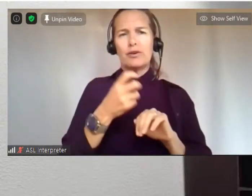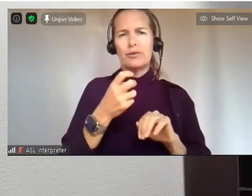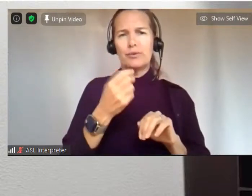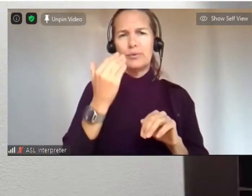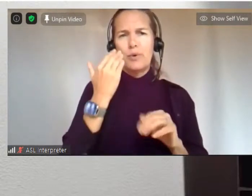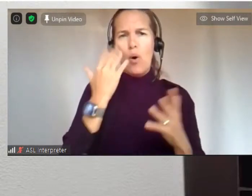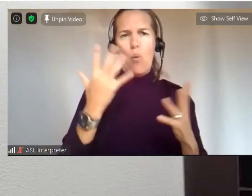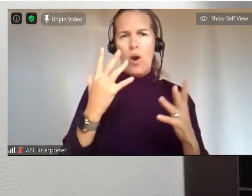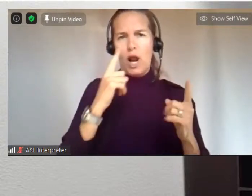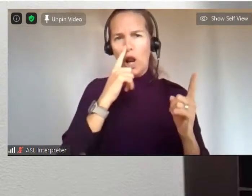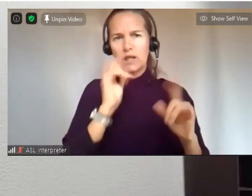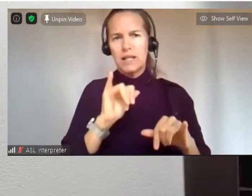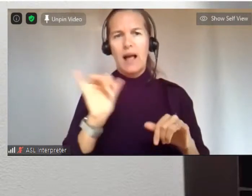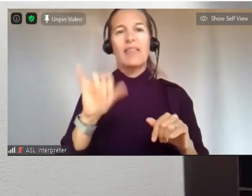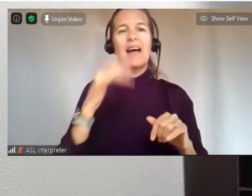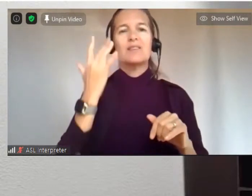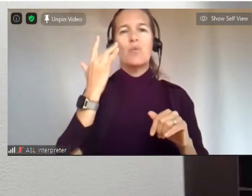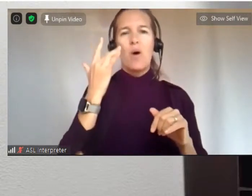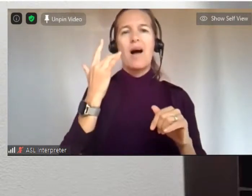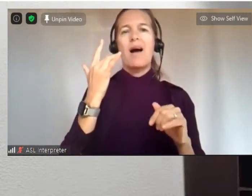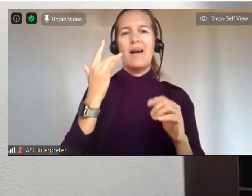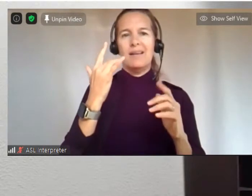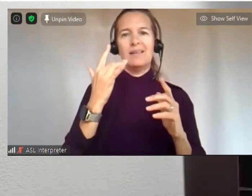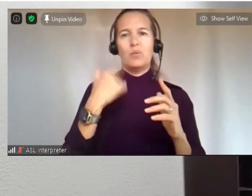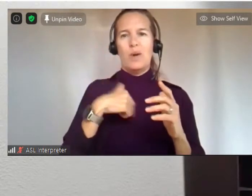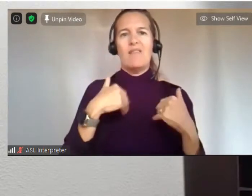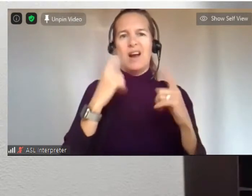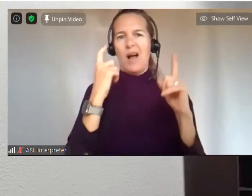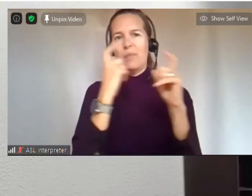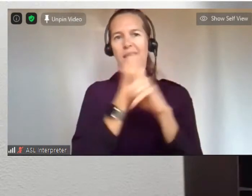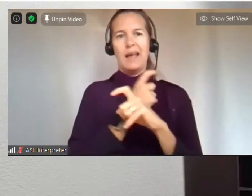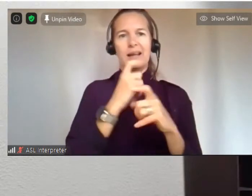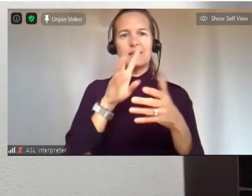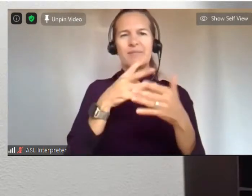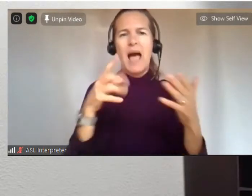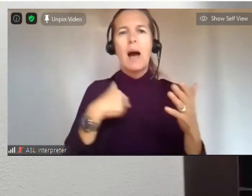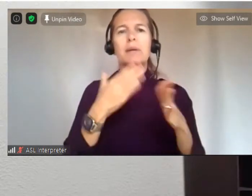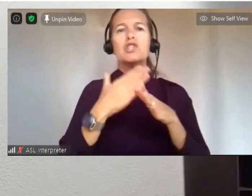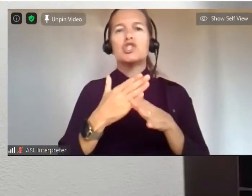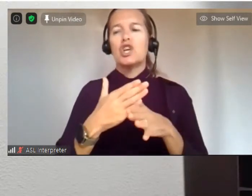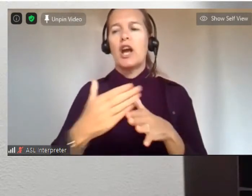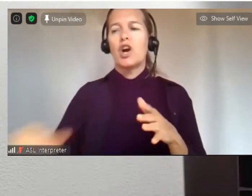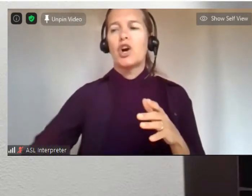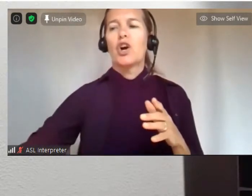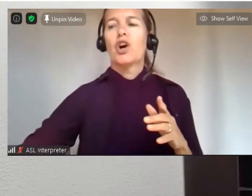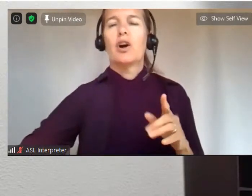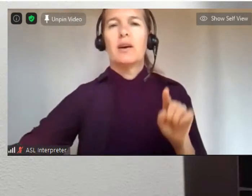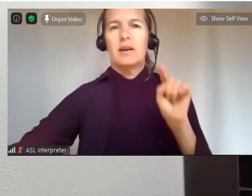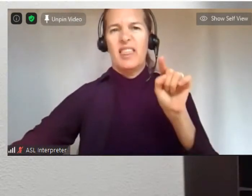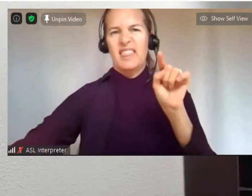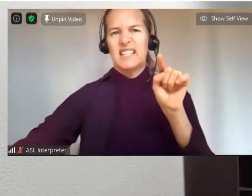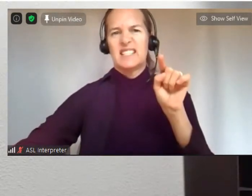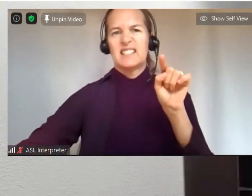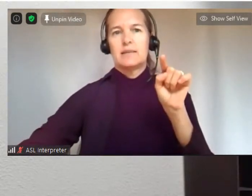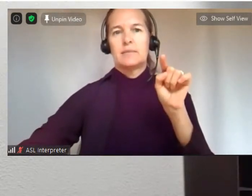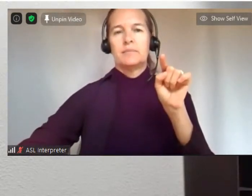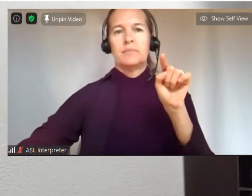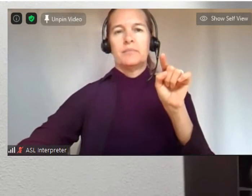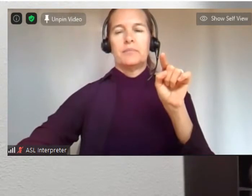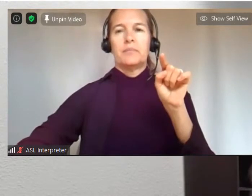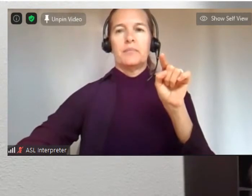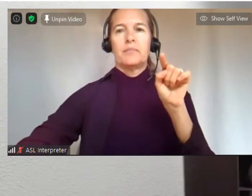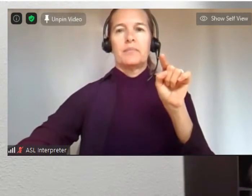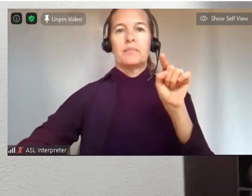complex formulas that they've come up with to look at it. Let me see if I can share this screen